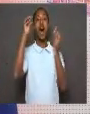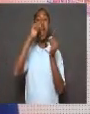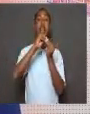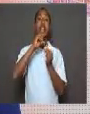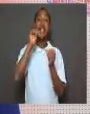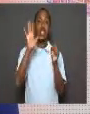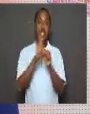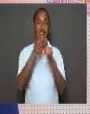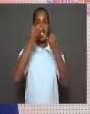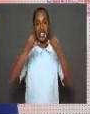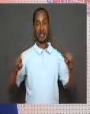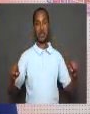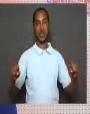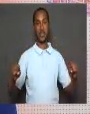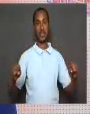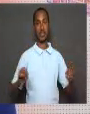charge distributions.